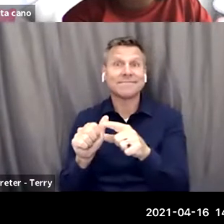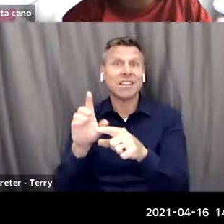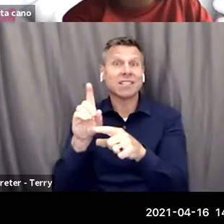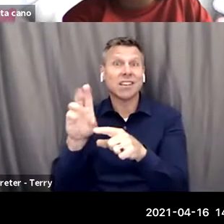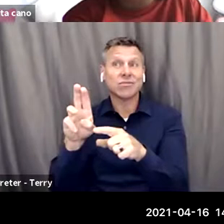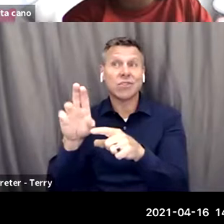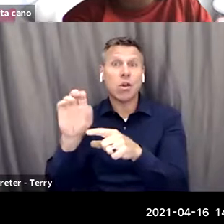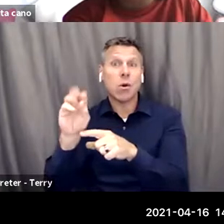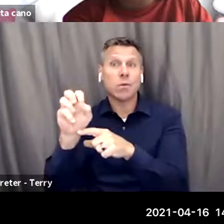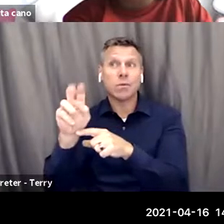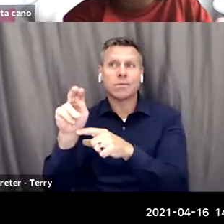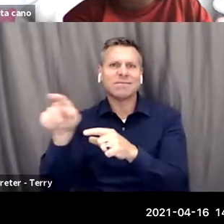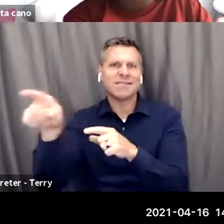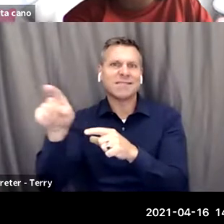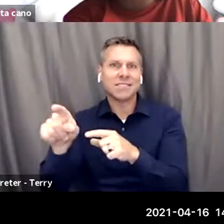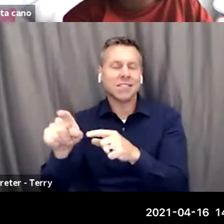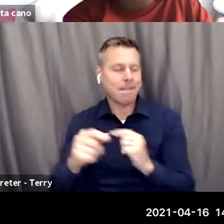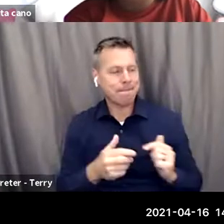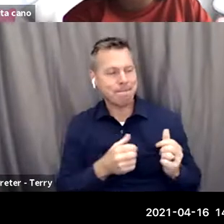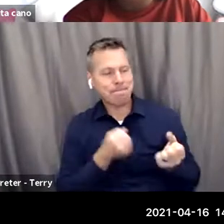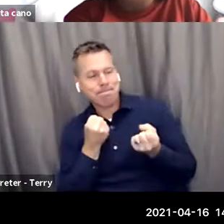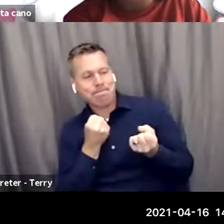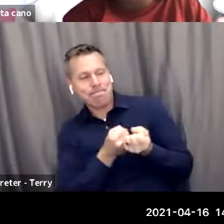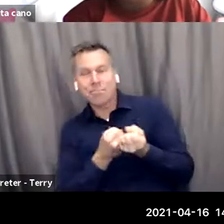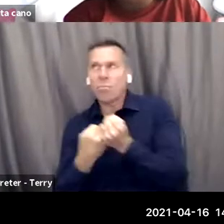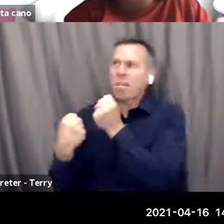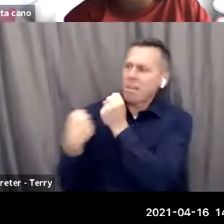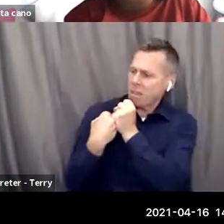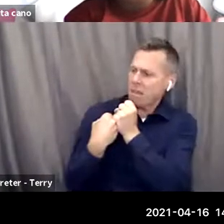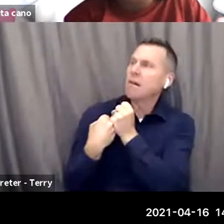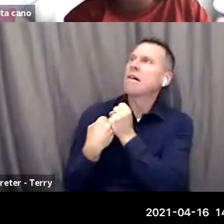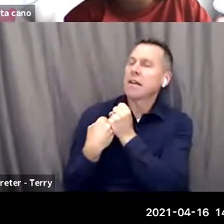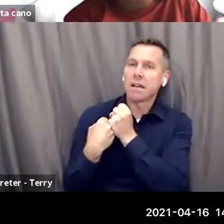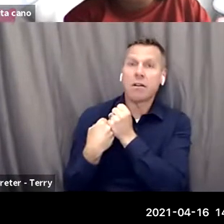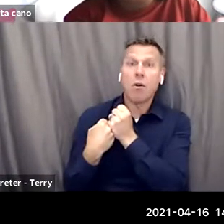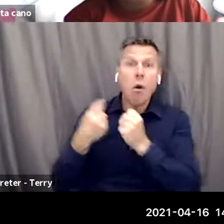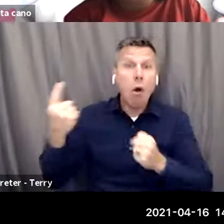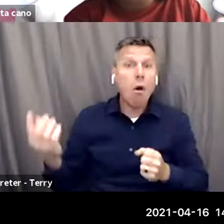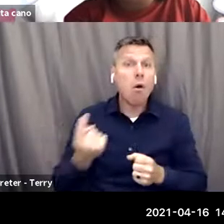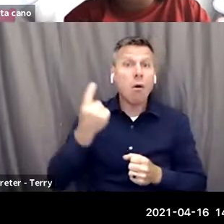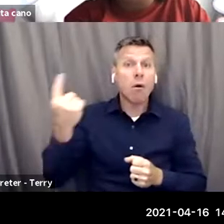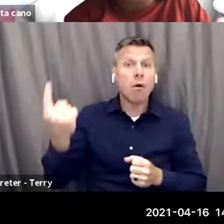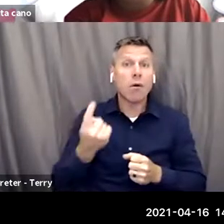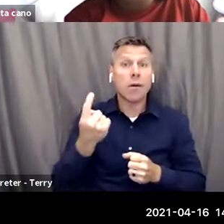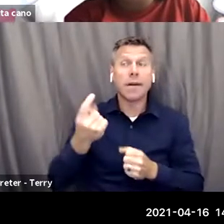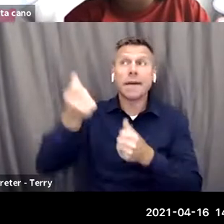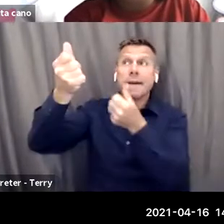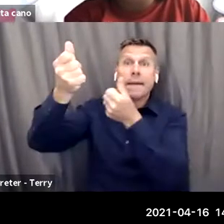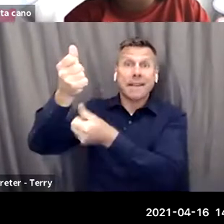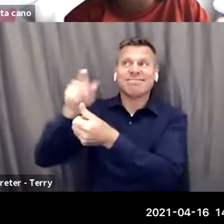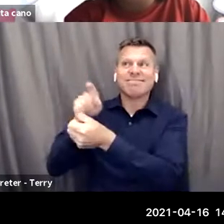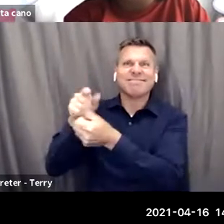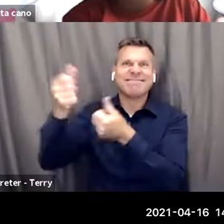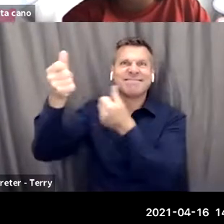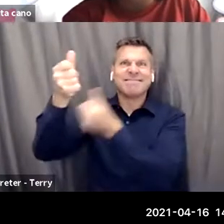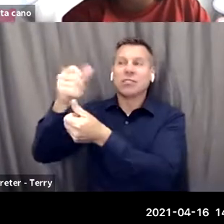me under her wing. She was directly underneath John Irwin, who established the Project